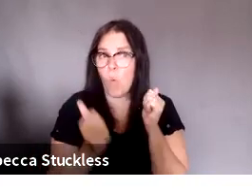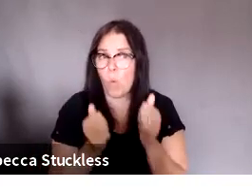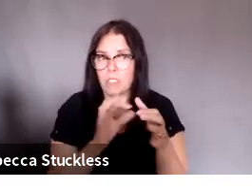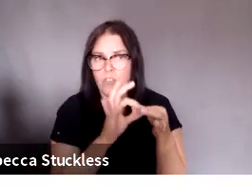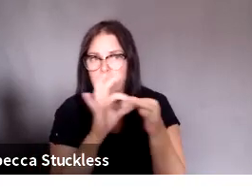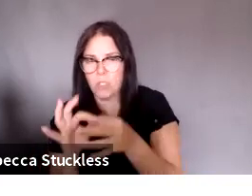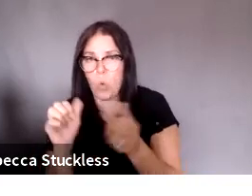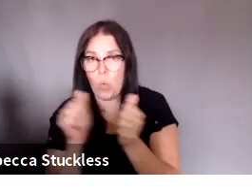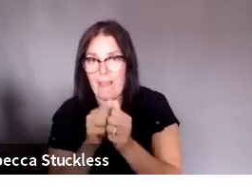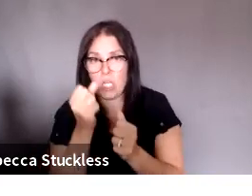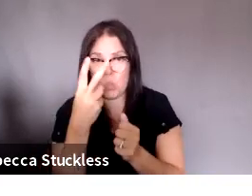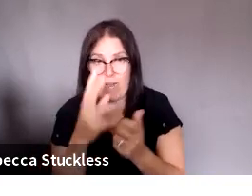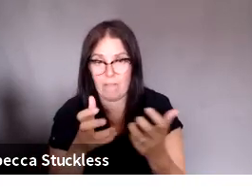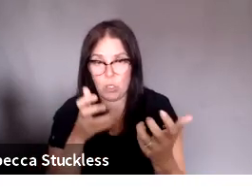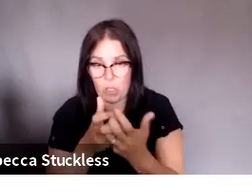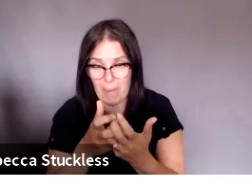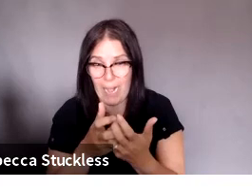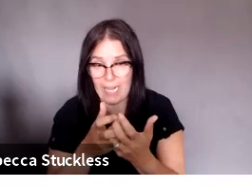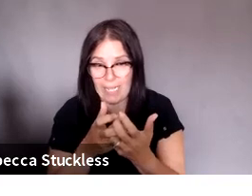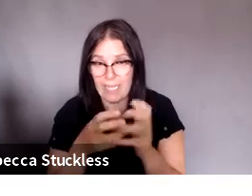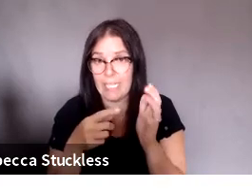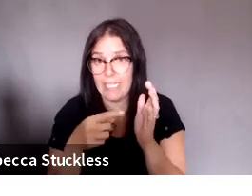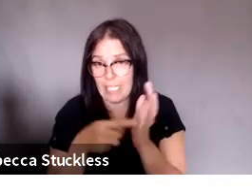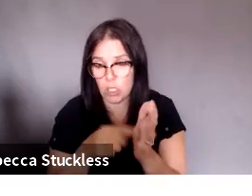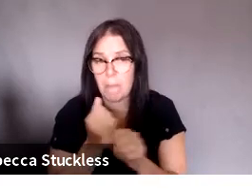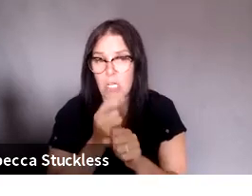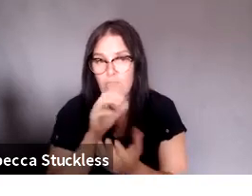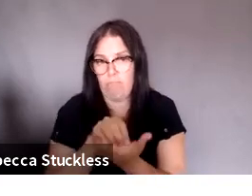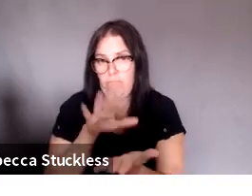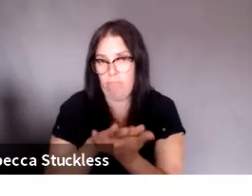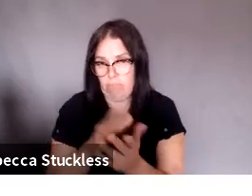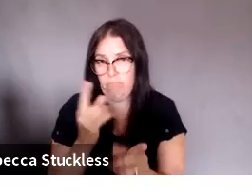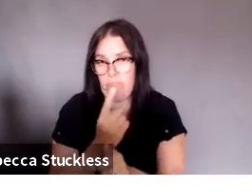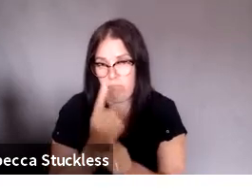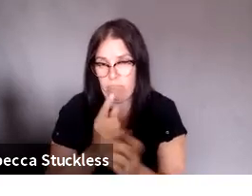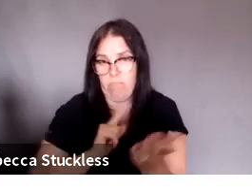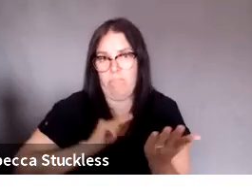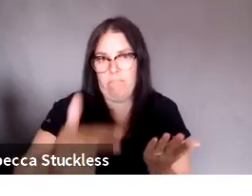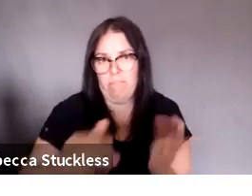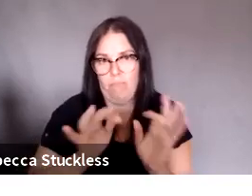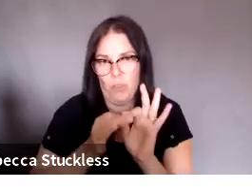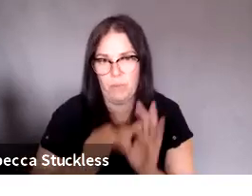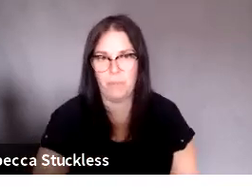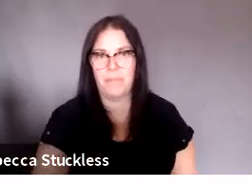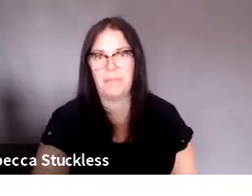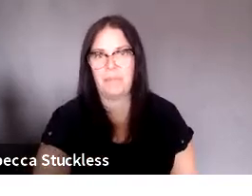12 suitability indicators to make sure that they're all recorded as accurately as possible?